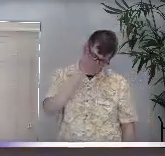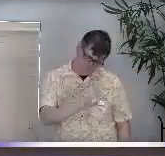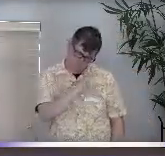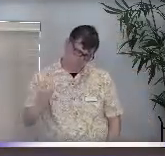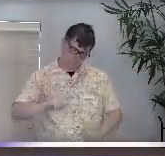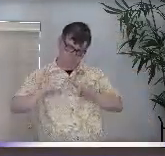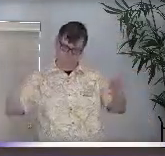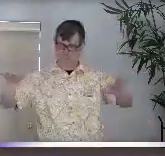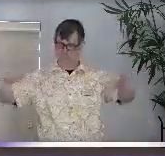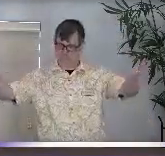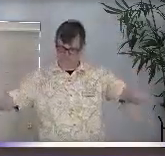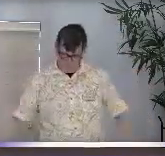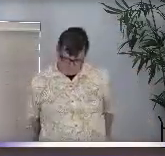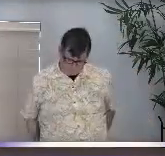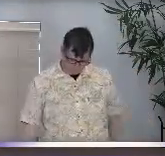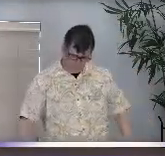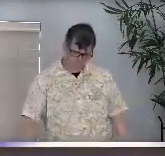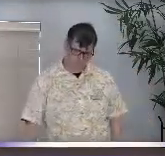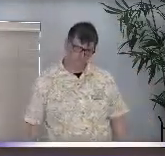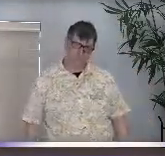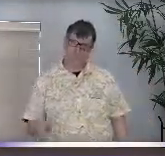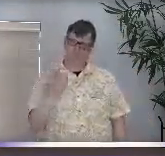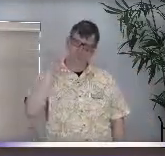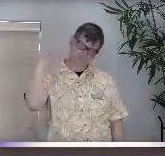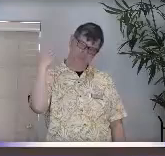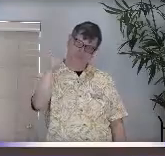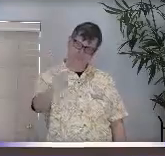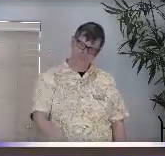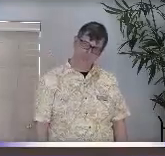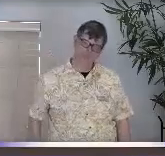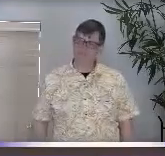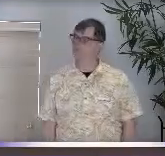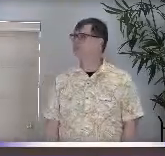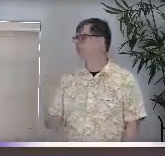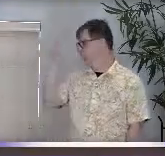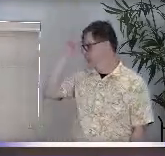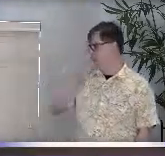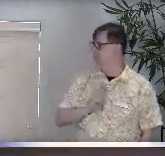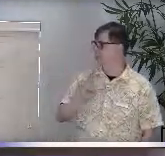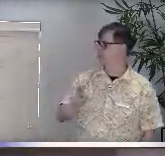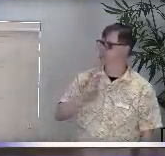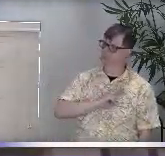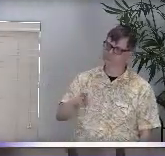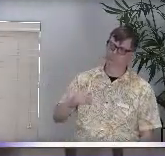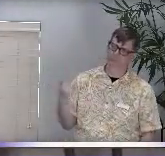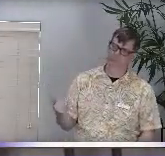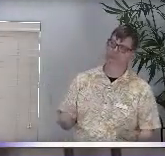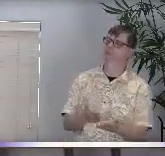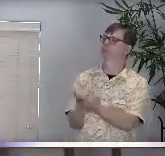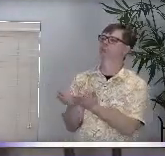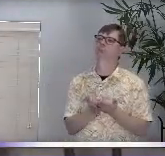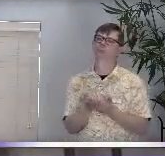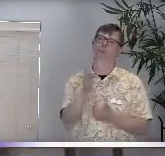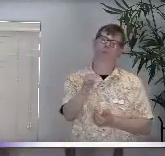different experiences and so have you. And so I realized, oh, you gotta be, honest about what kind of minister you